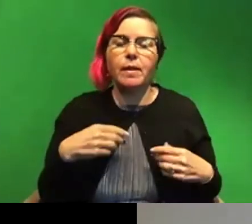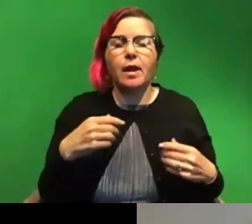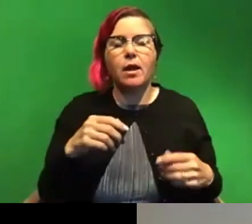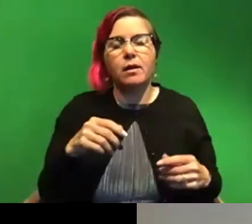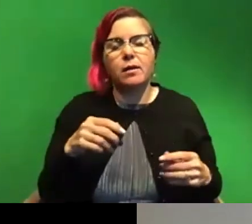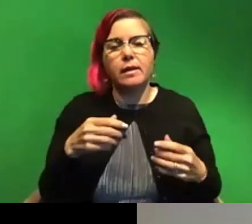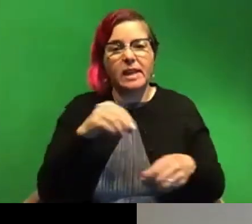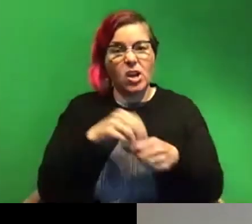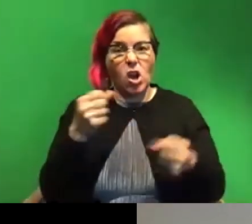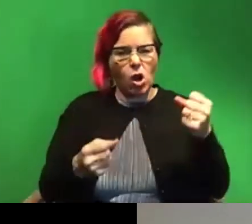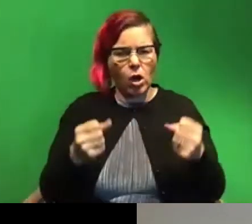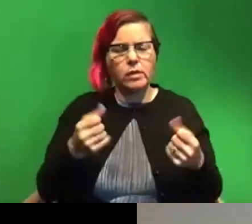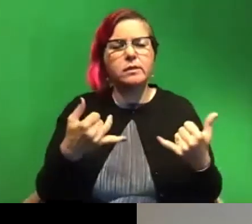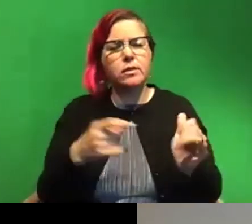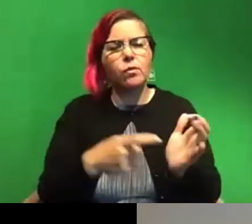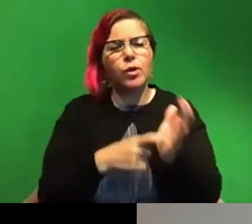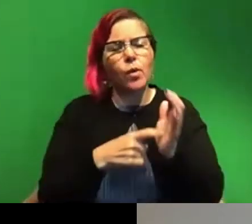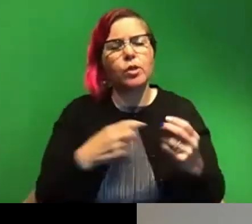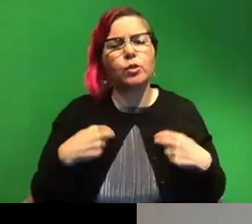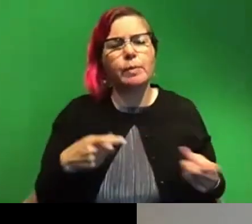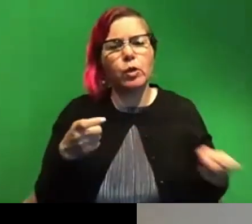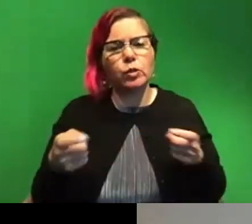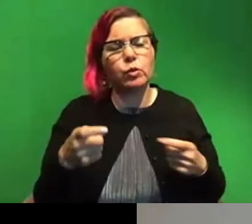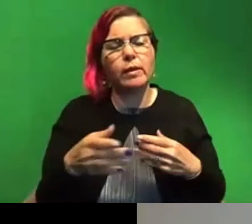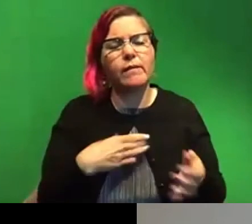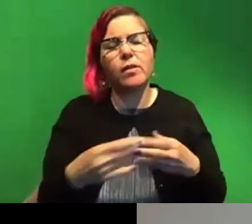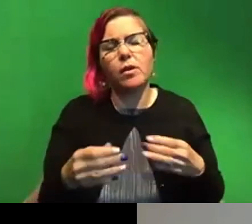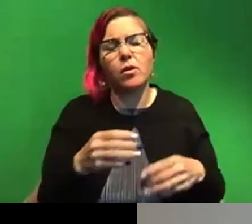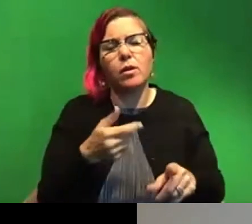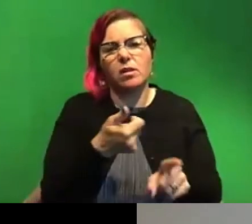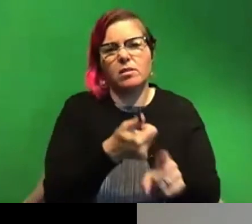human control over the automation in a vehicle.